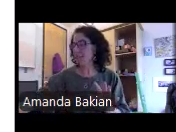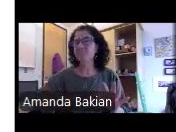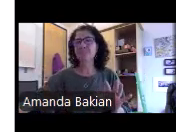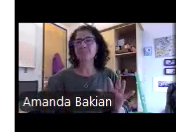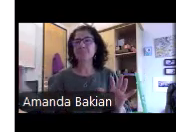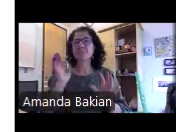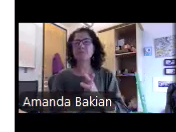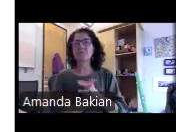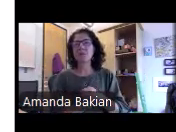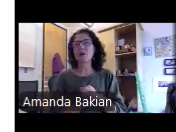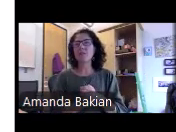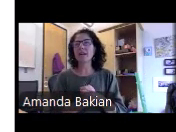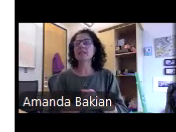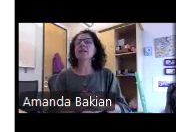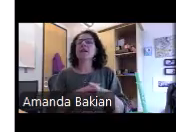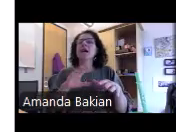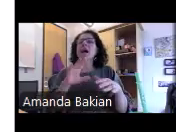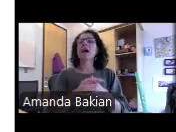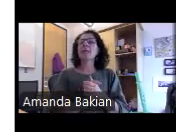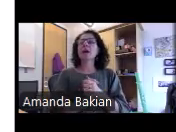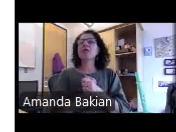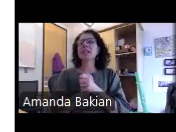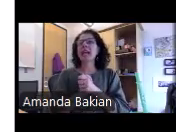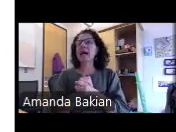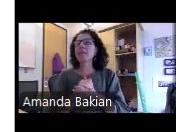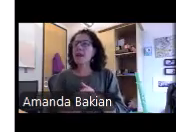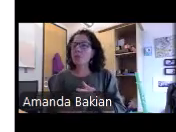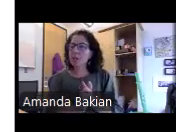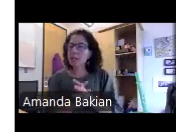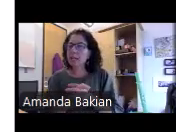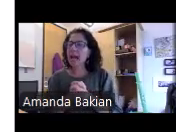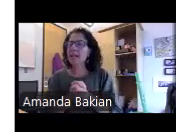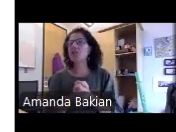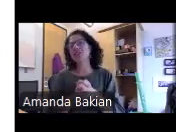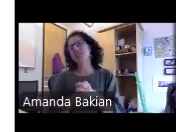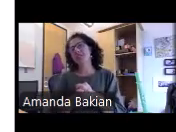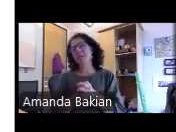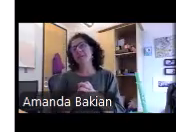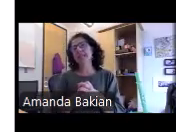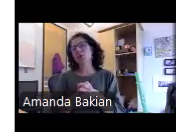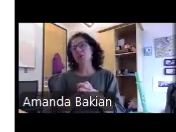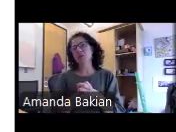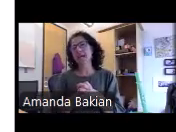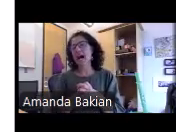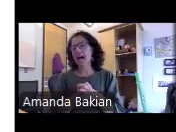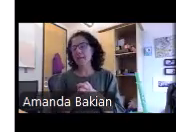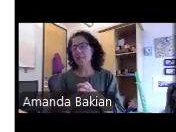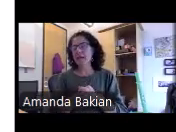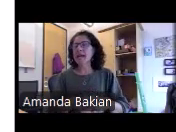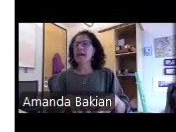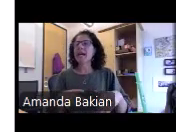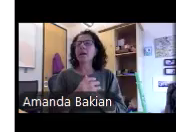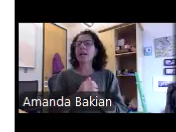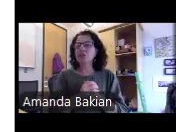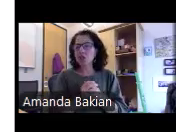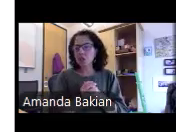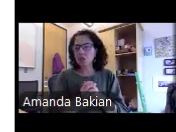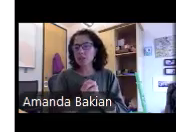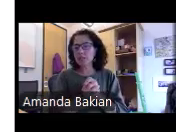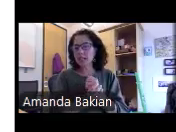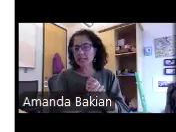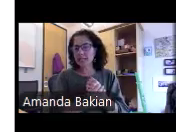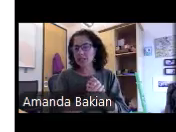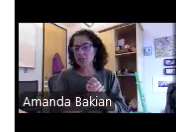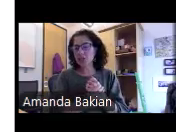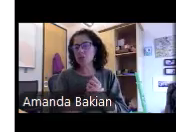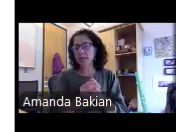today. All right. The ADDM network has changed its methods over time.